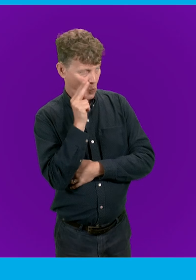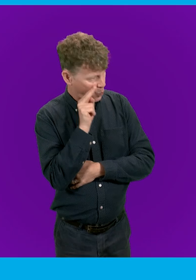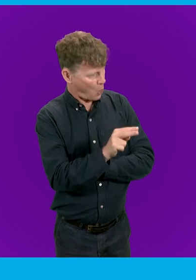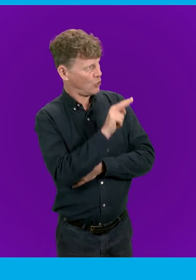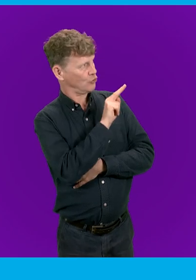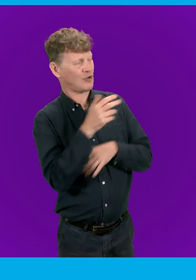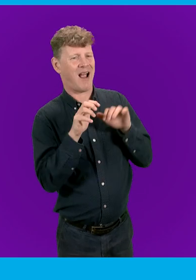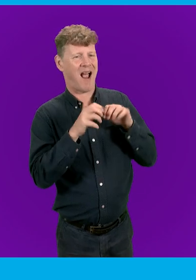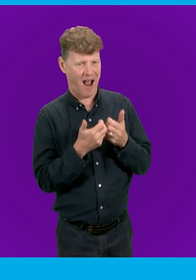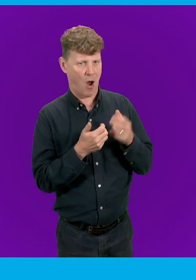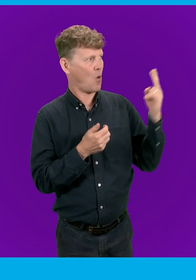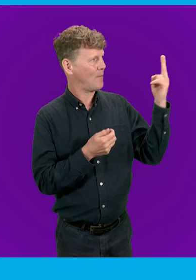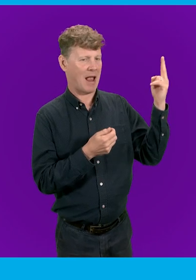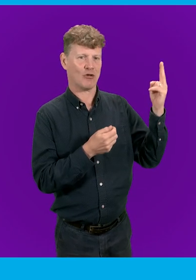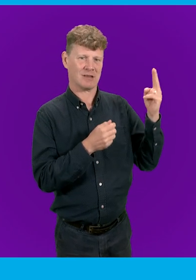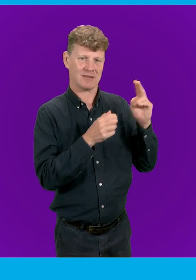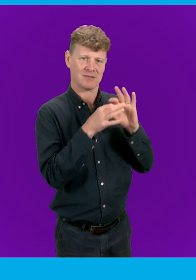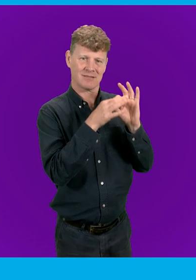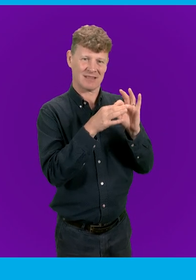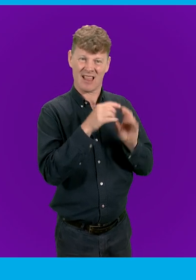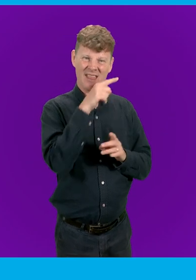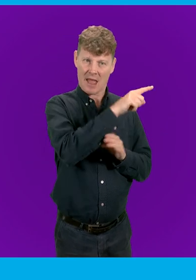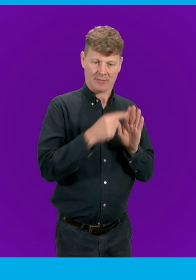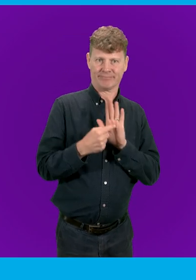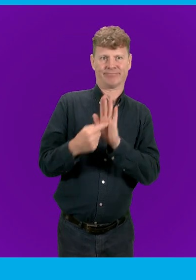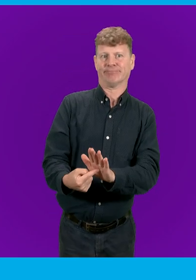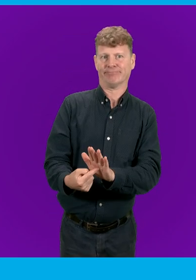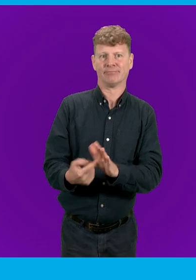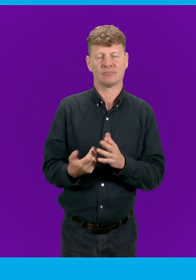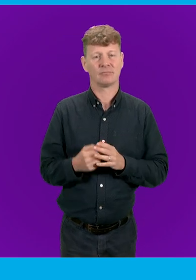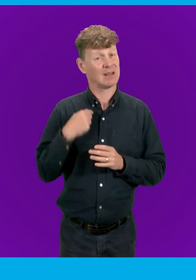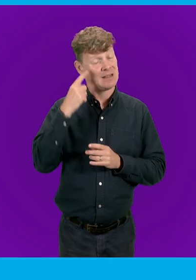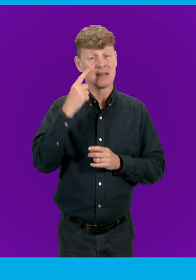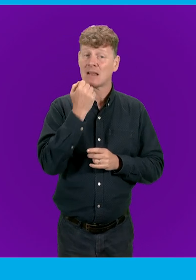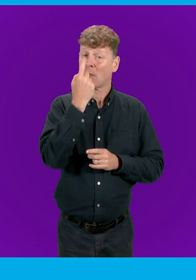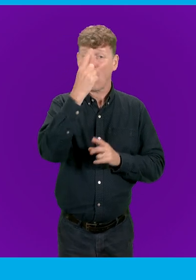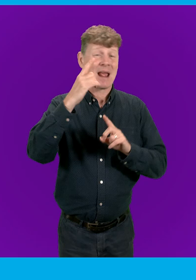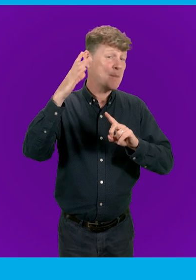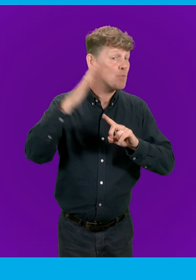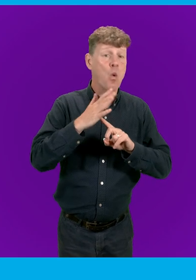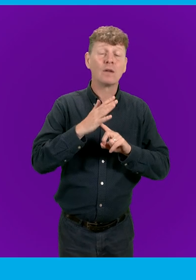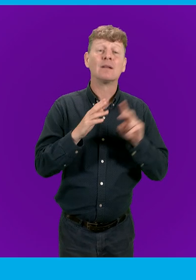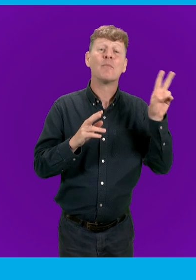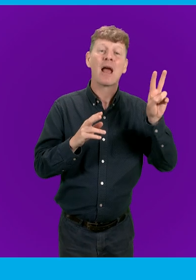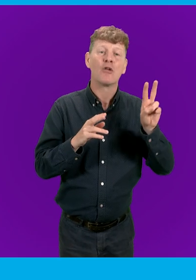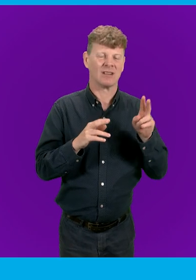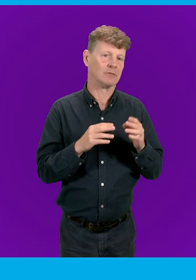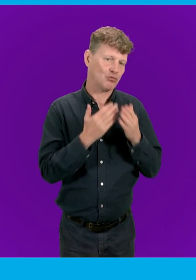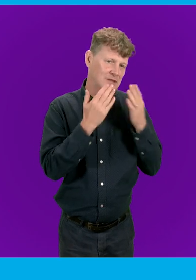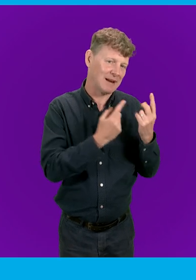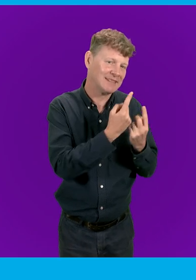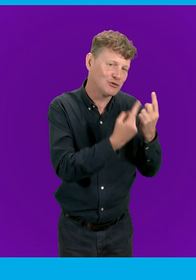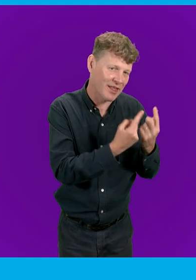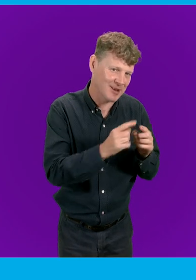And so that sort of sets the blueprint. So I actually think the most important thing that parents can do is show each other respect.